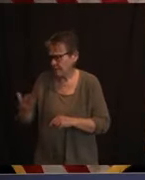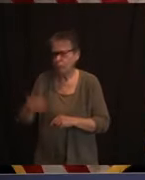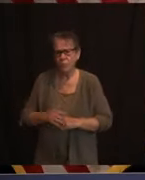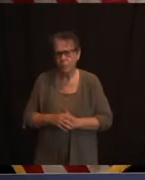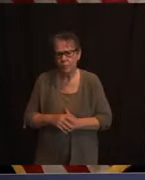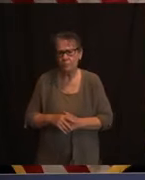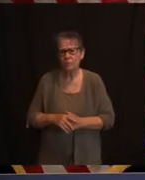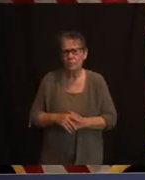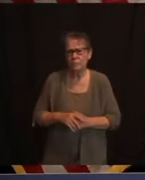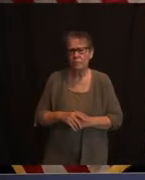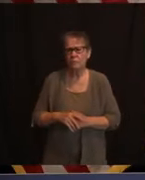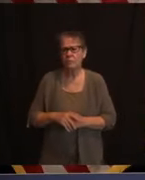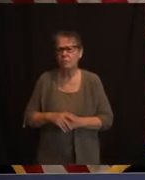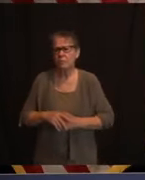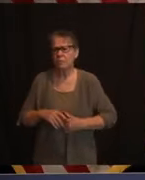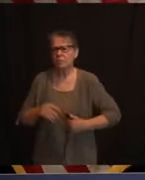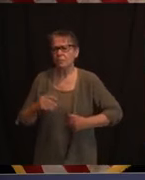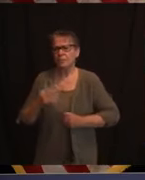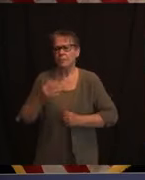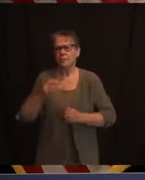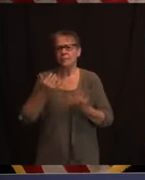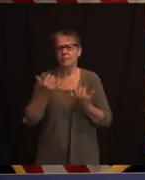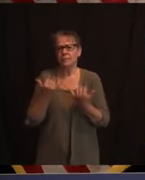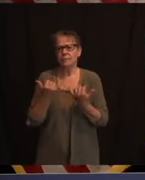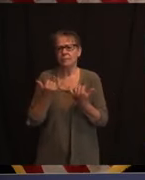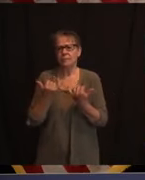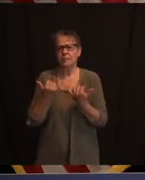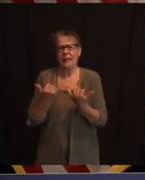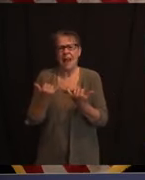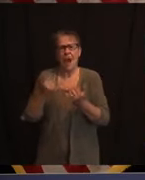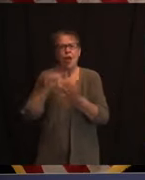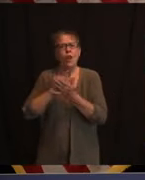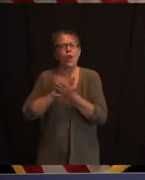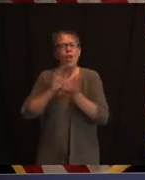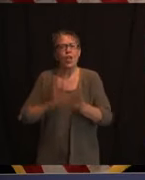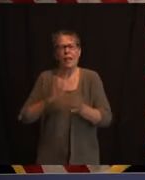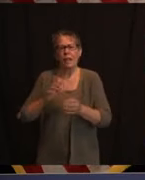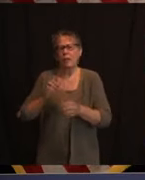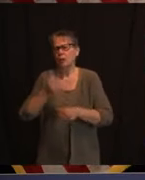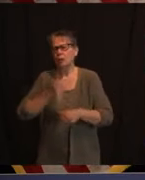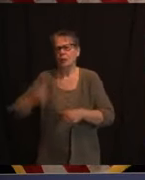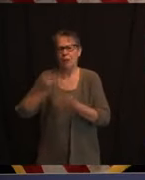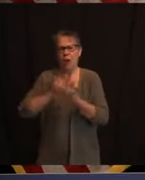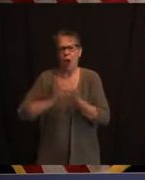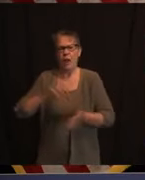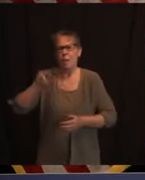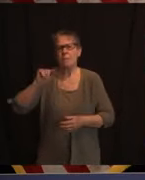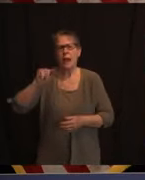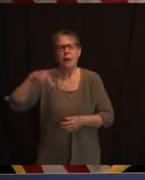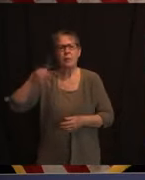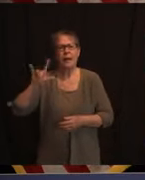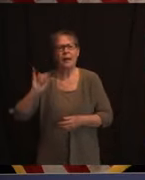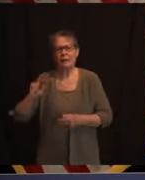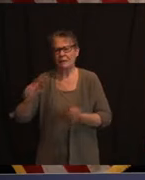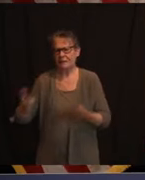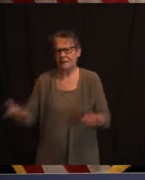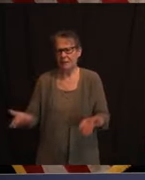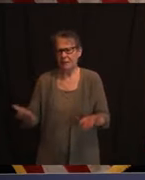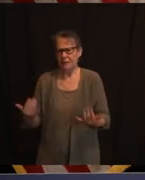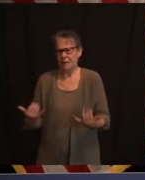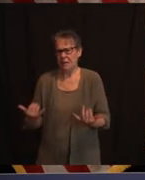is with us, and the head of Intergovernmental Affairs, Mike Delamater, is hiding in the corner. I wanted to give him a shout out. With that, I want to turn things over to the woman who needs no